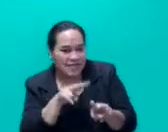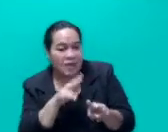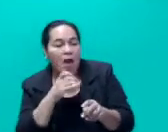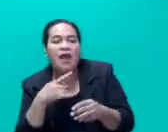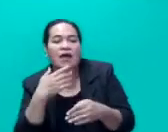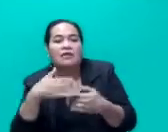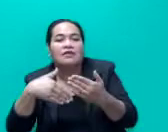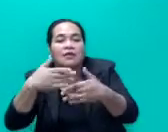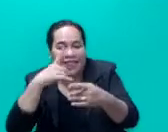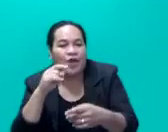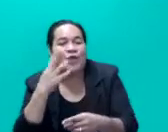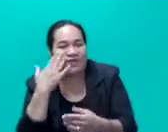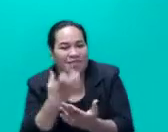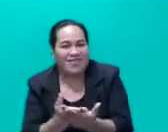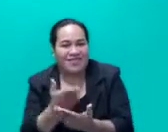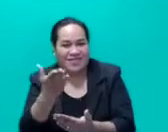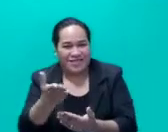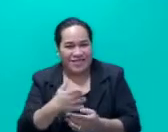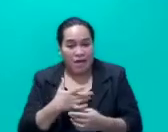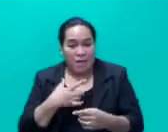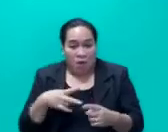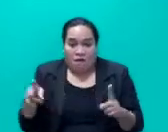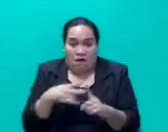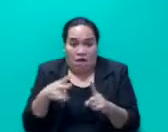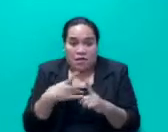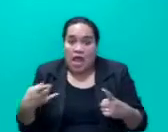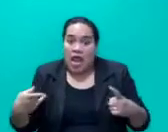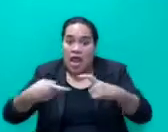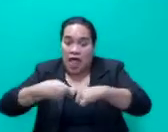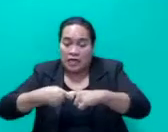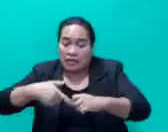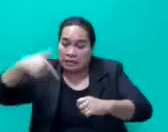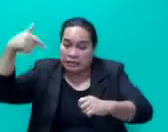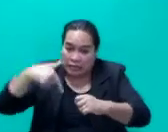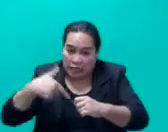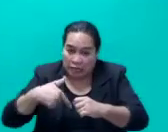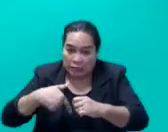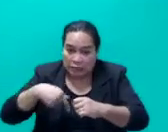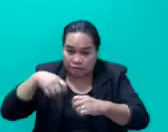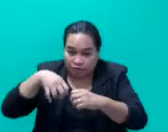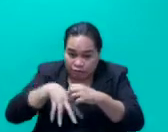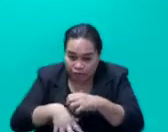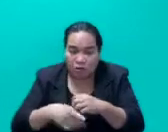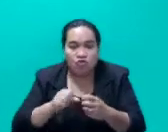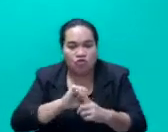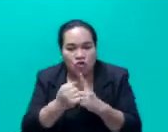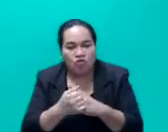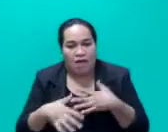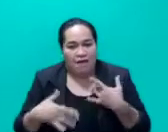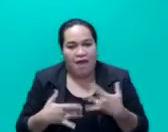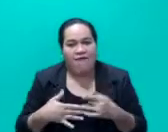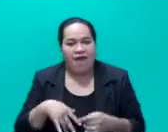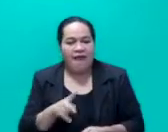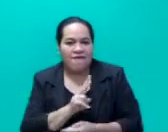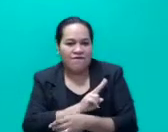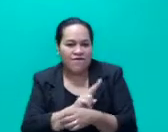because violence against women and girls is intimately linked to deeply entrenched social norms, values, beliefs,